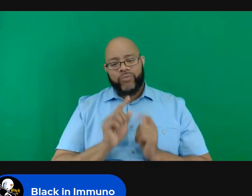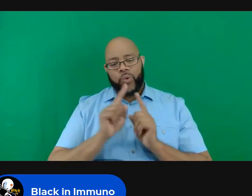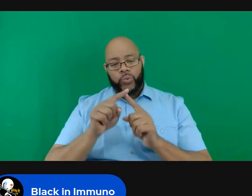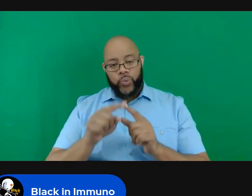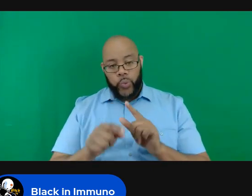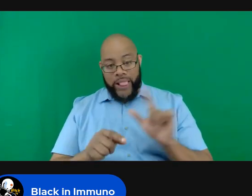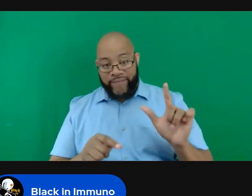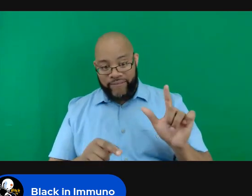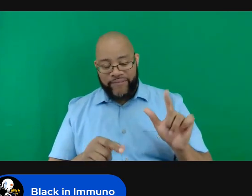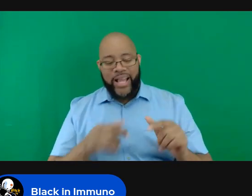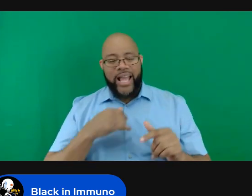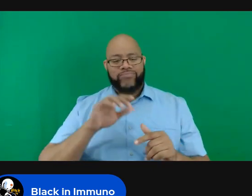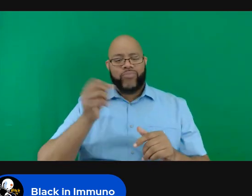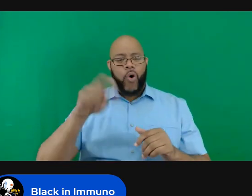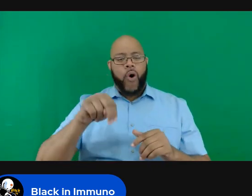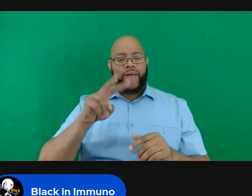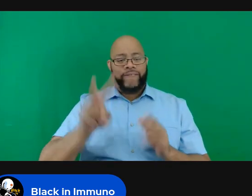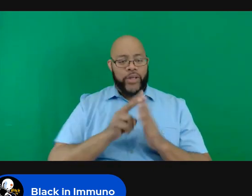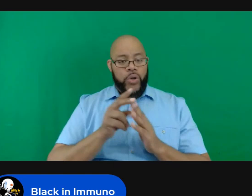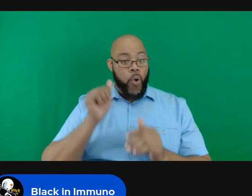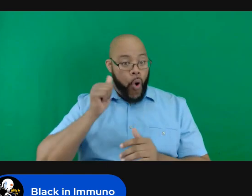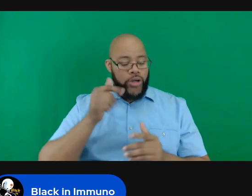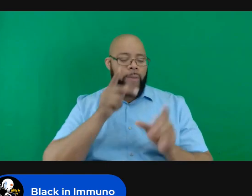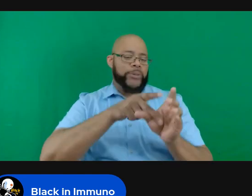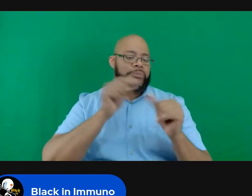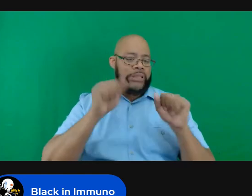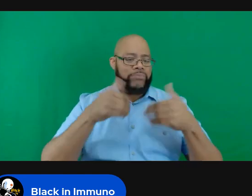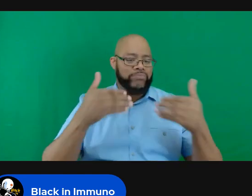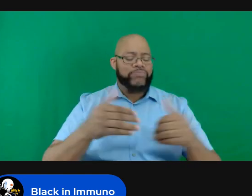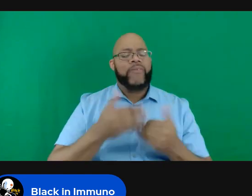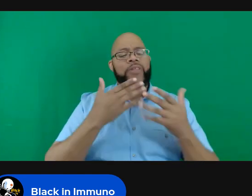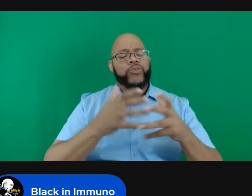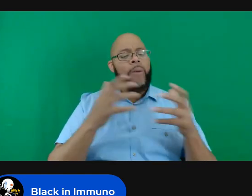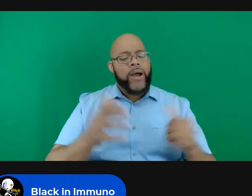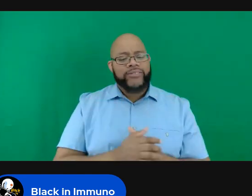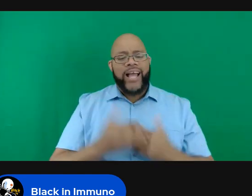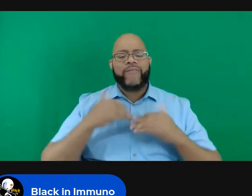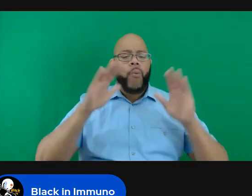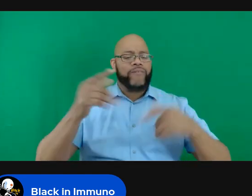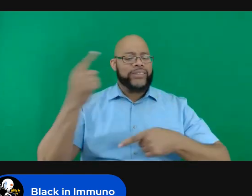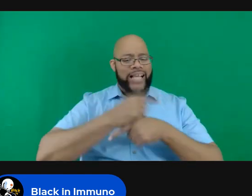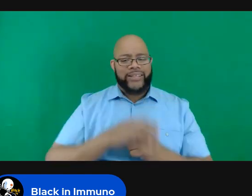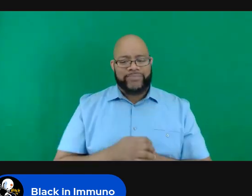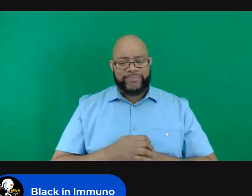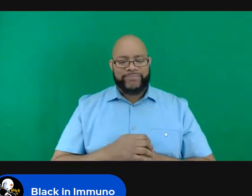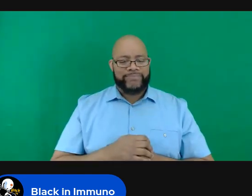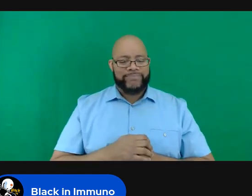and turn on your video and audio and participate. Thank you so much. Have a wonderful day.